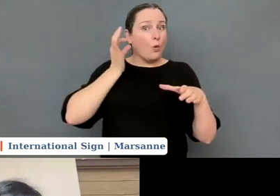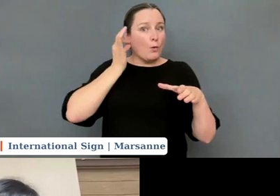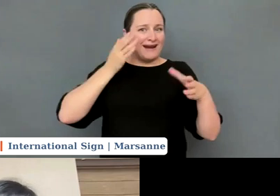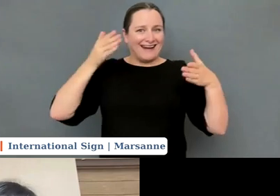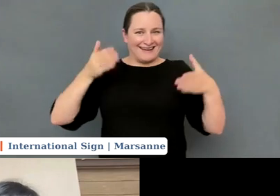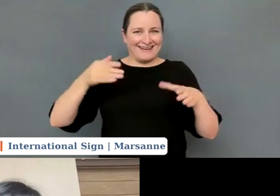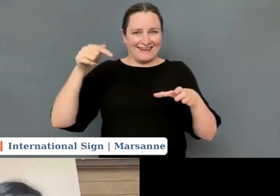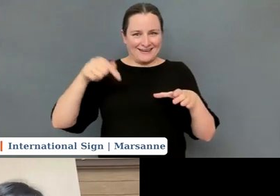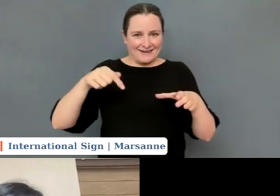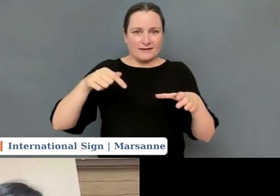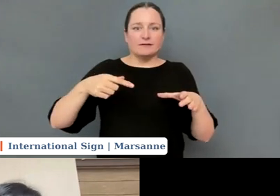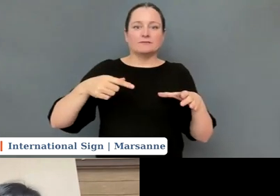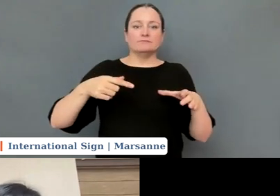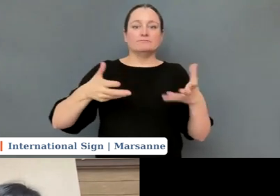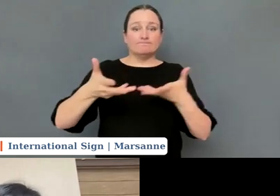on several